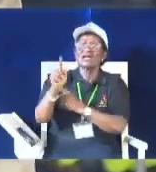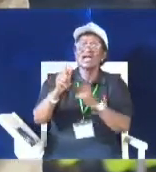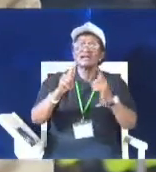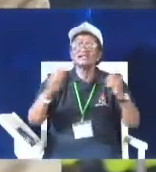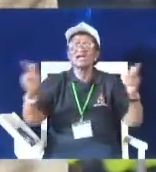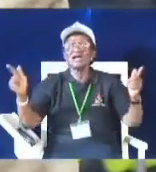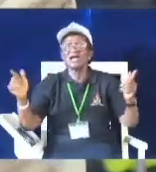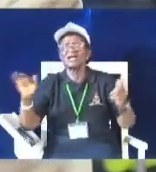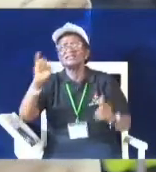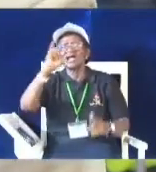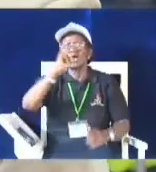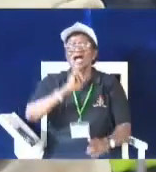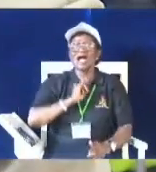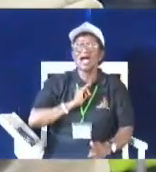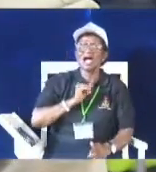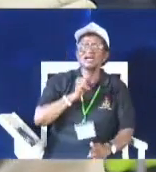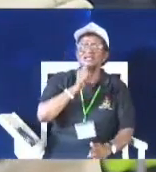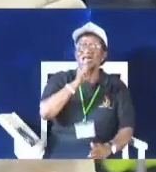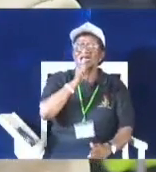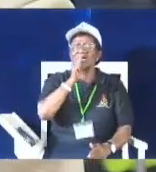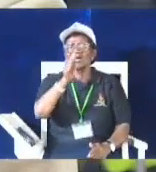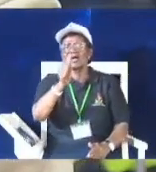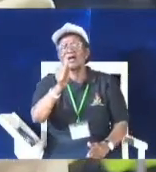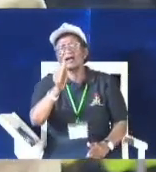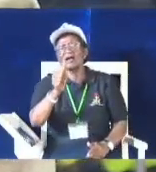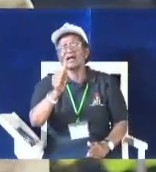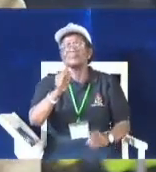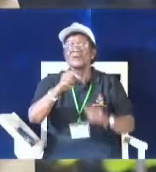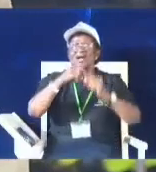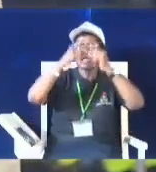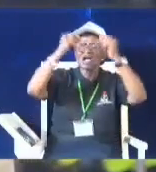God, the great I am.